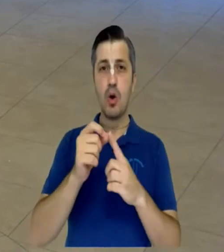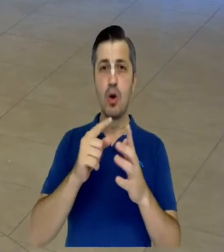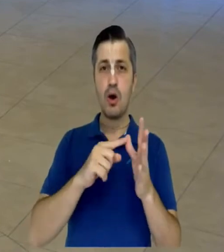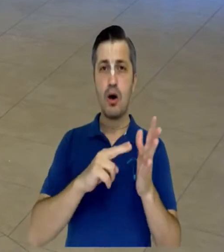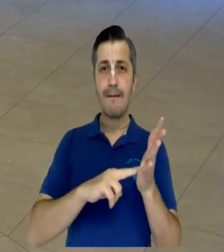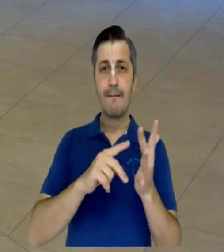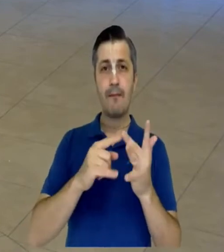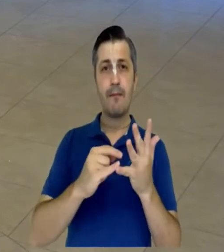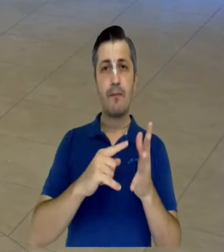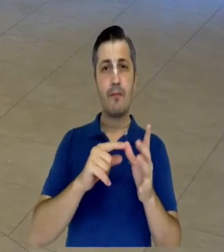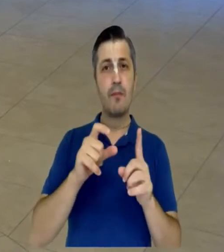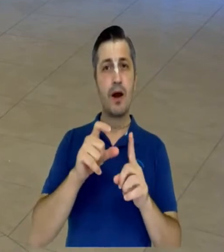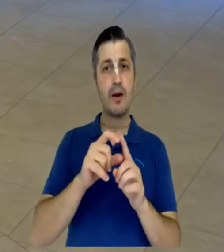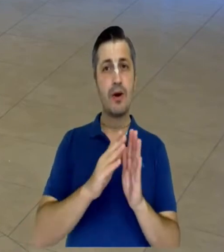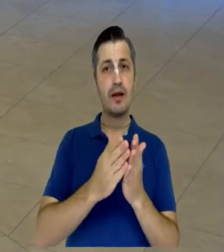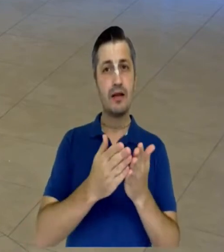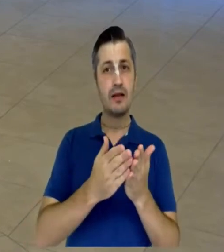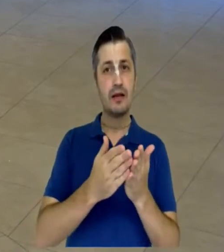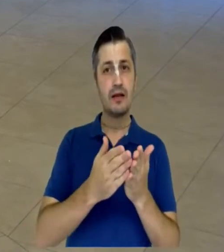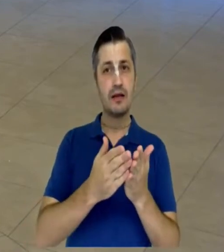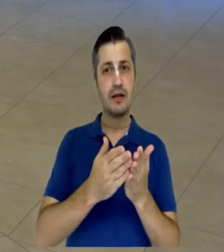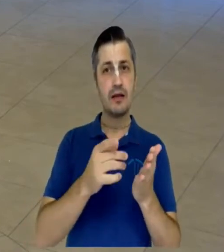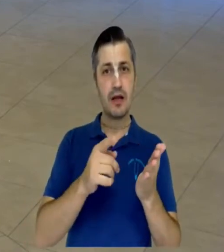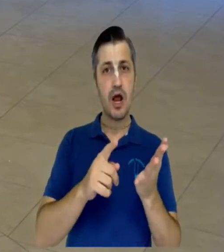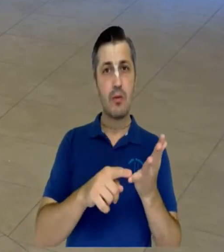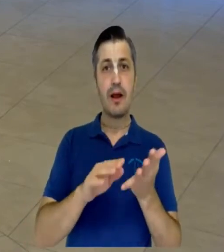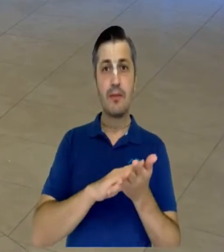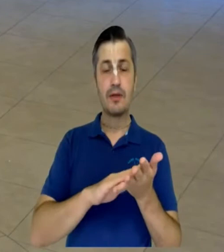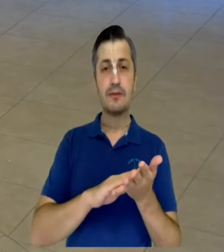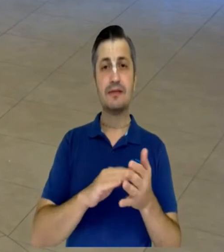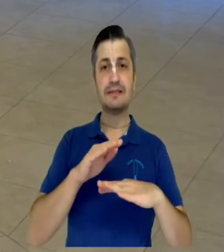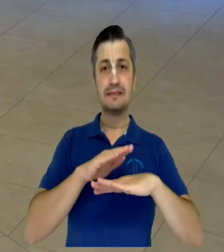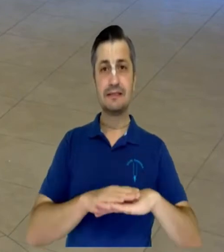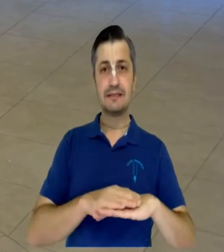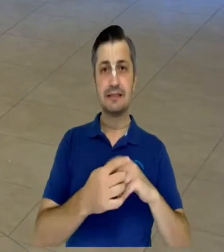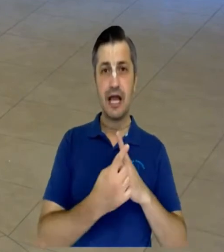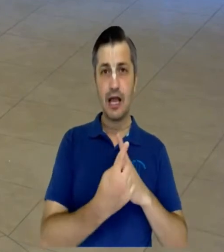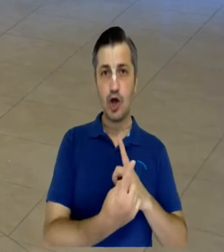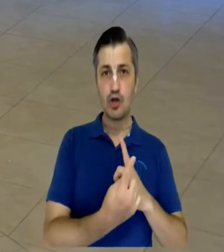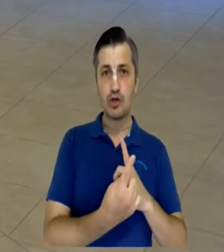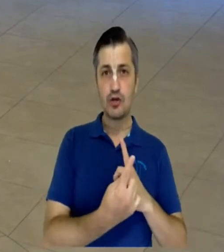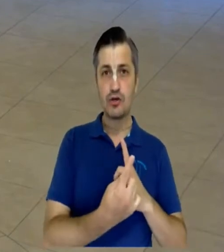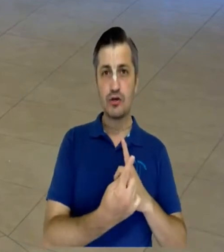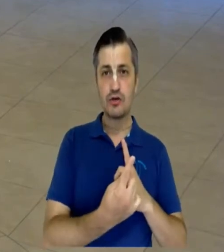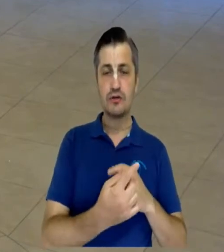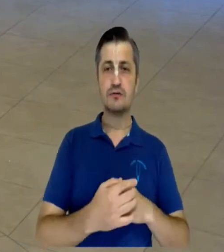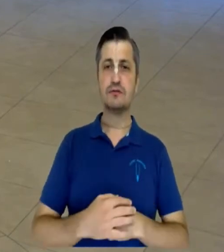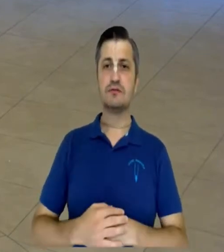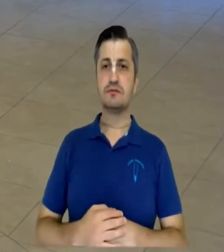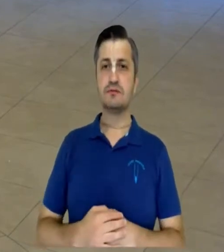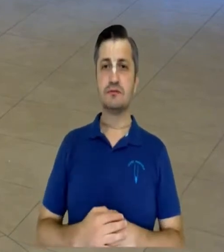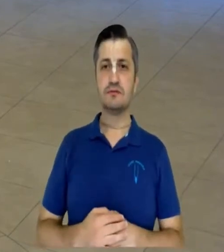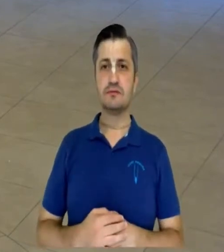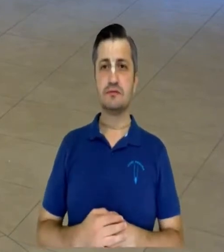The name of Upanishad means one who sits near. So, which means that these are